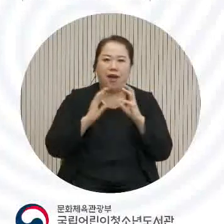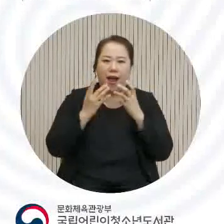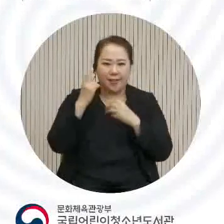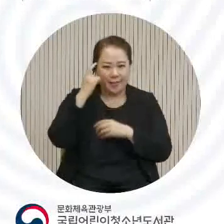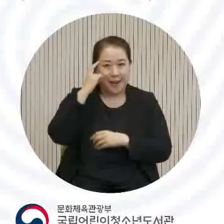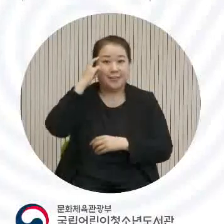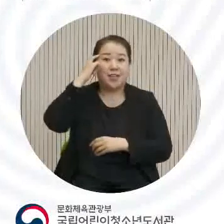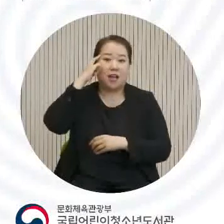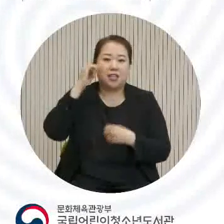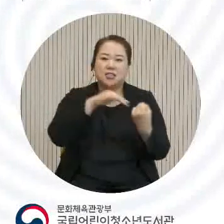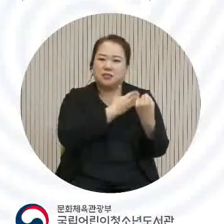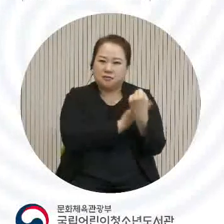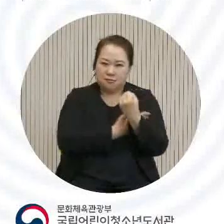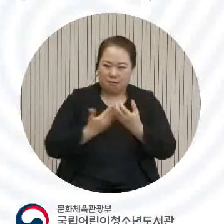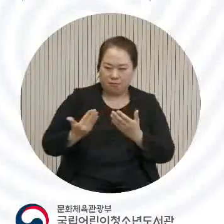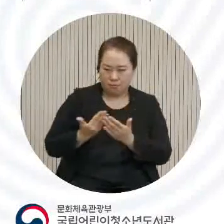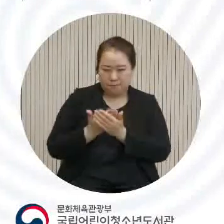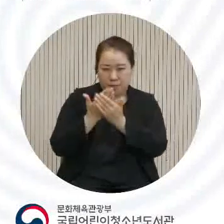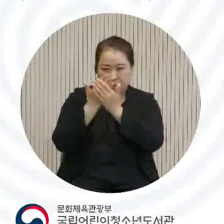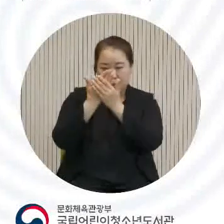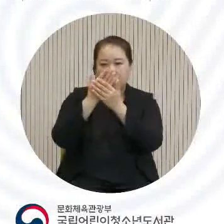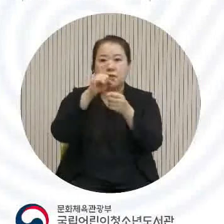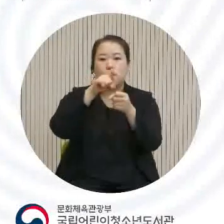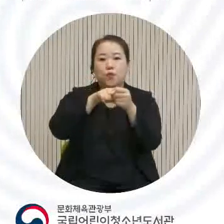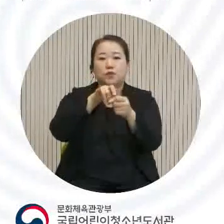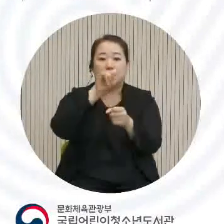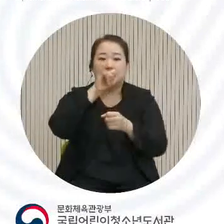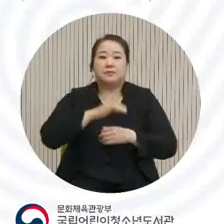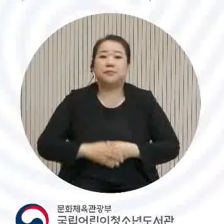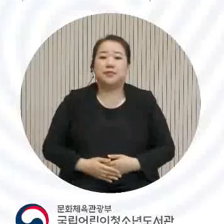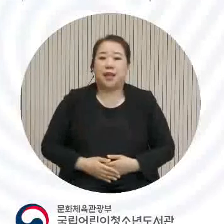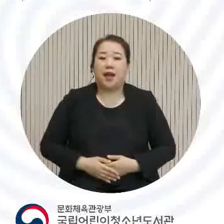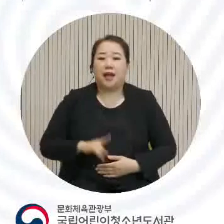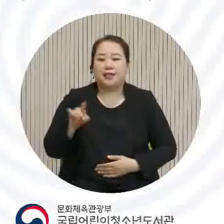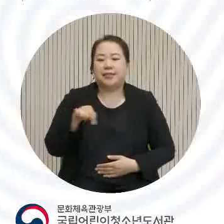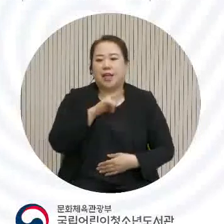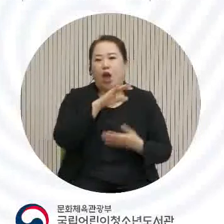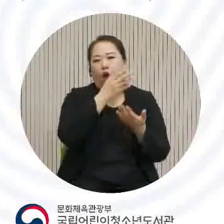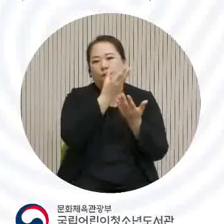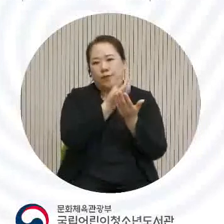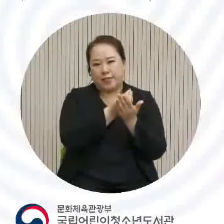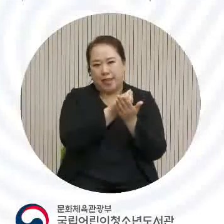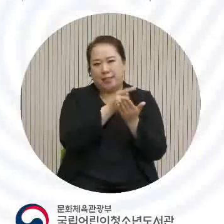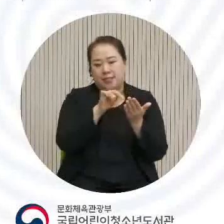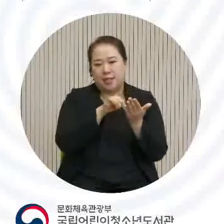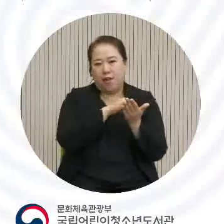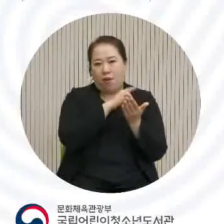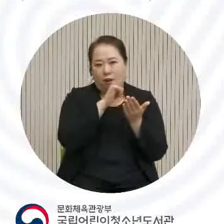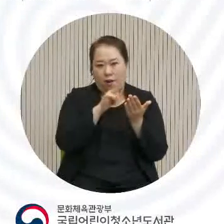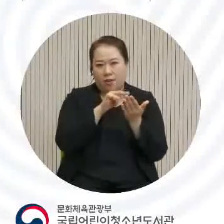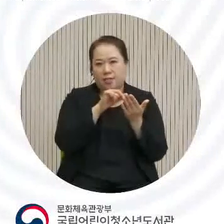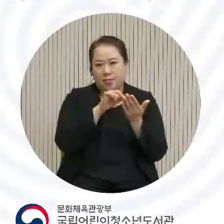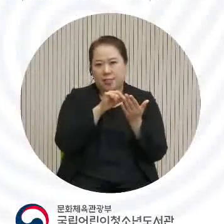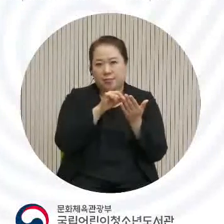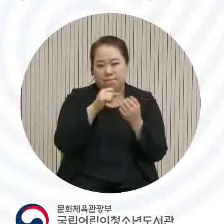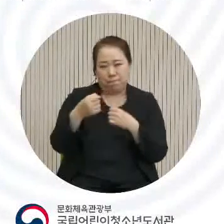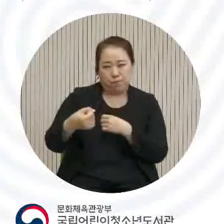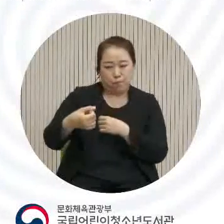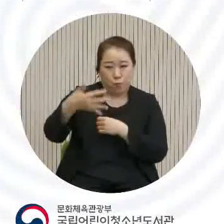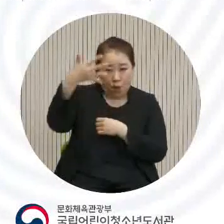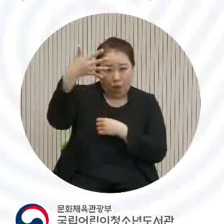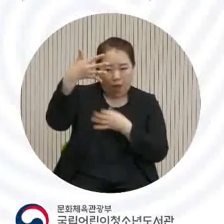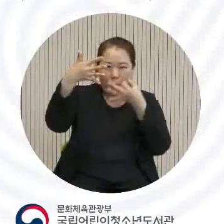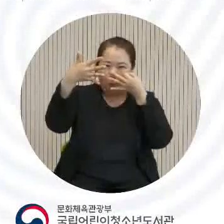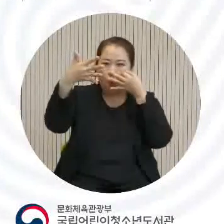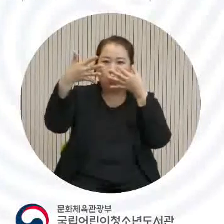show the kids how the stop-motion application works, projecting it on the wall. We also show an